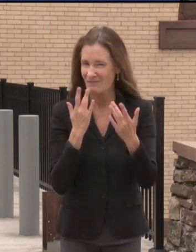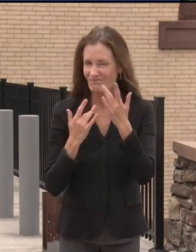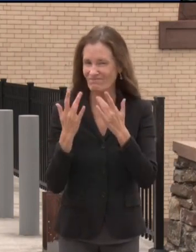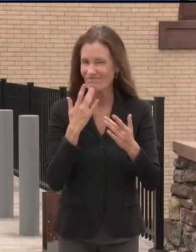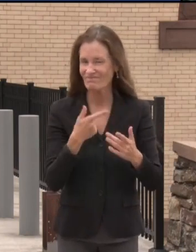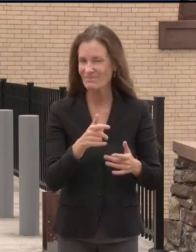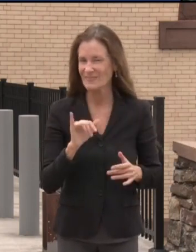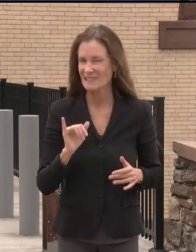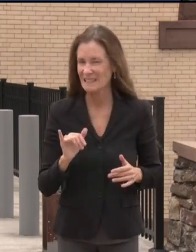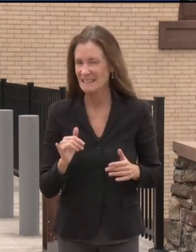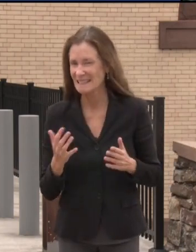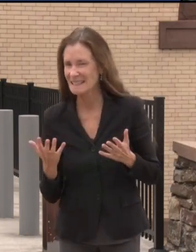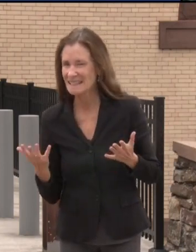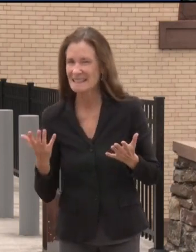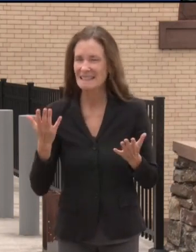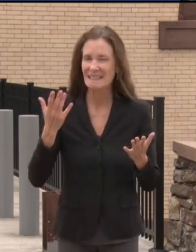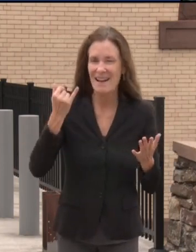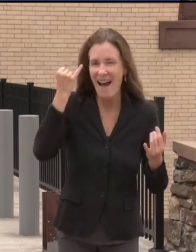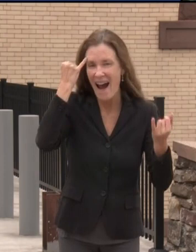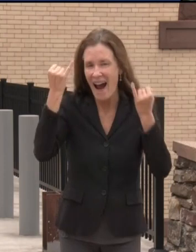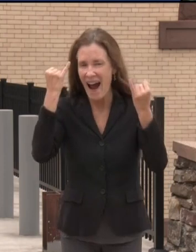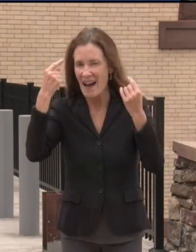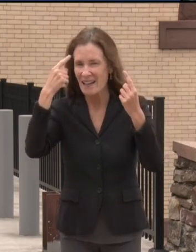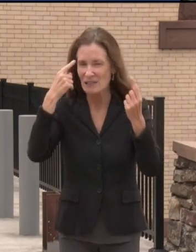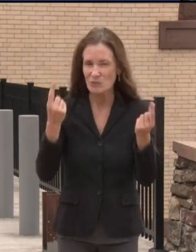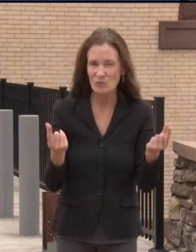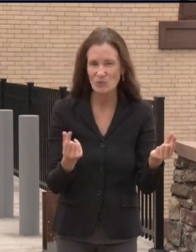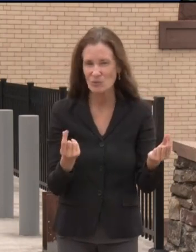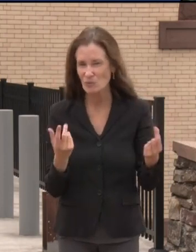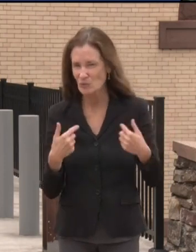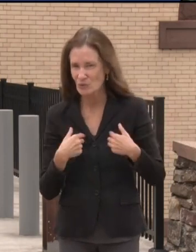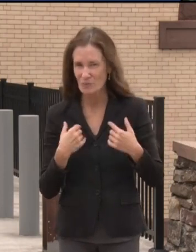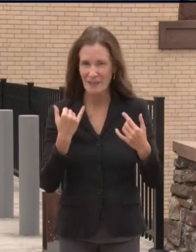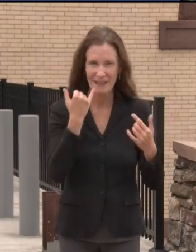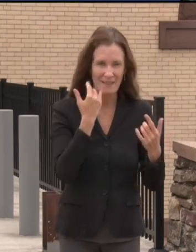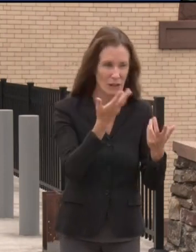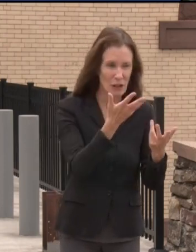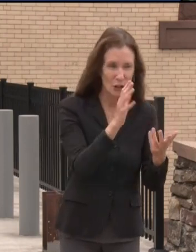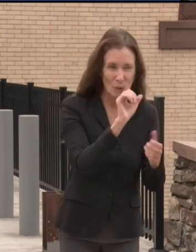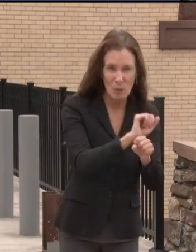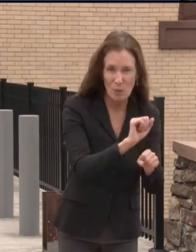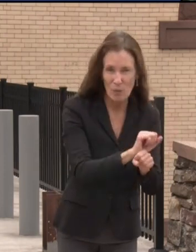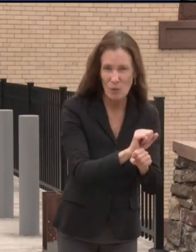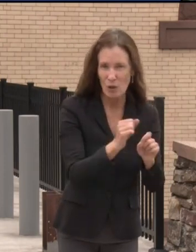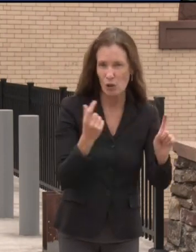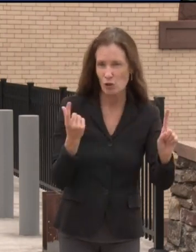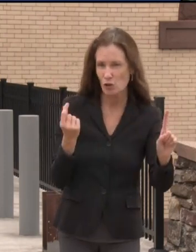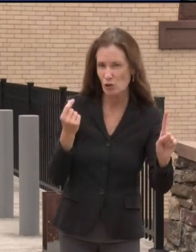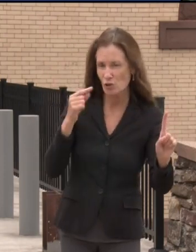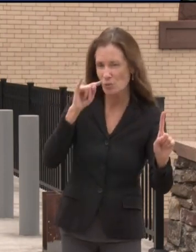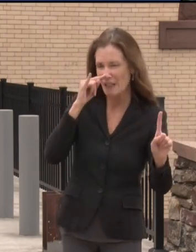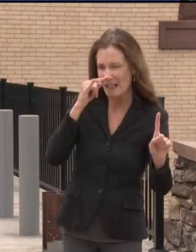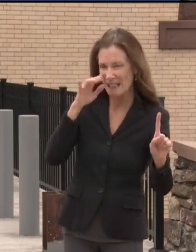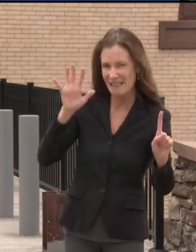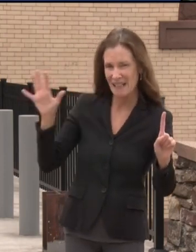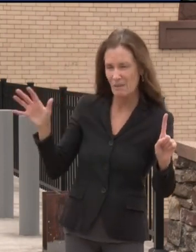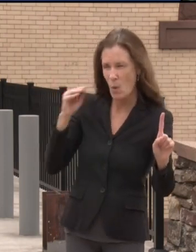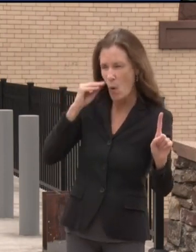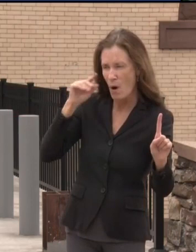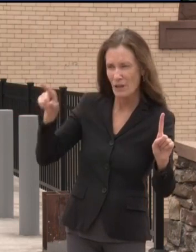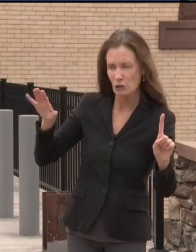or they worry about their loved ones while they're at work. In none of those cases does